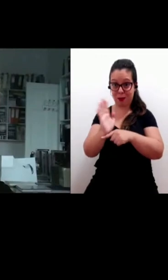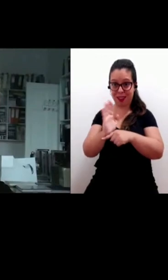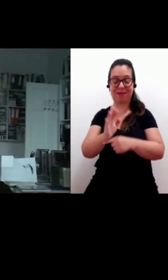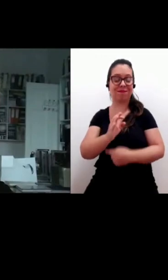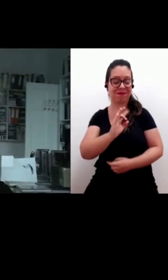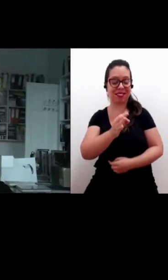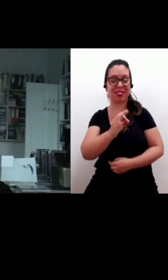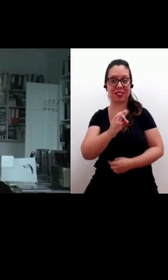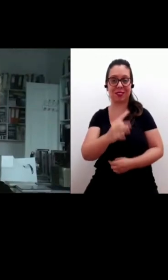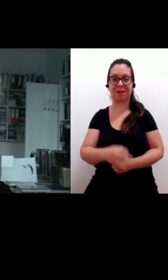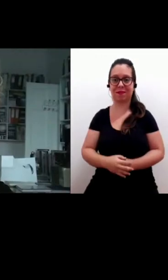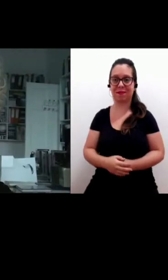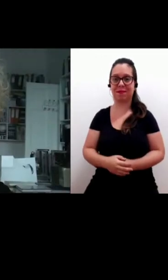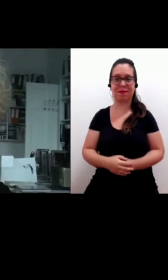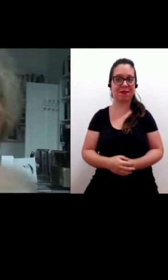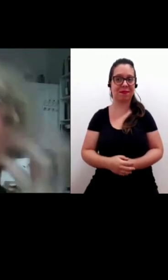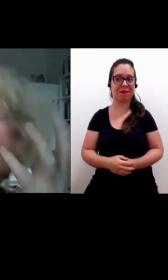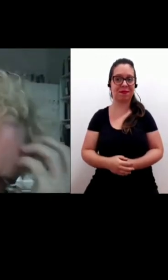When you showed